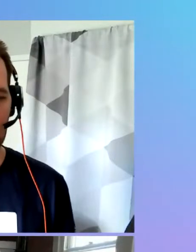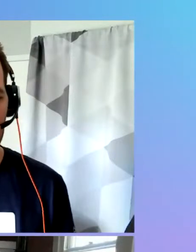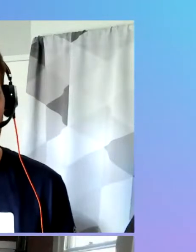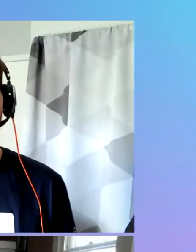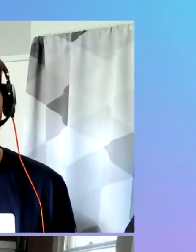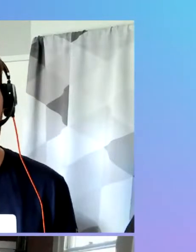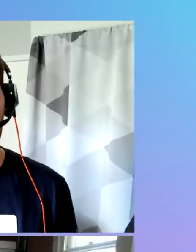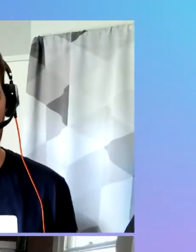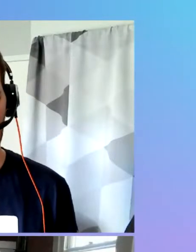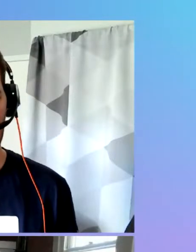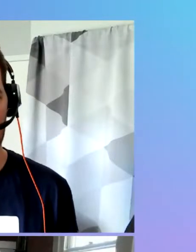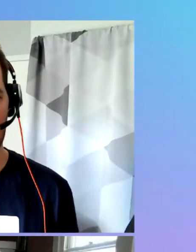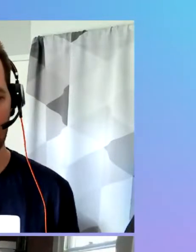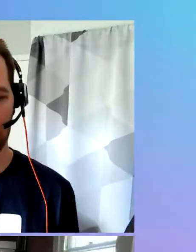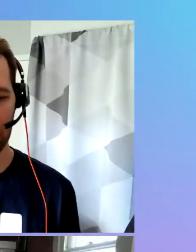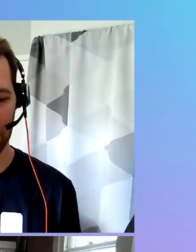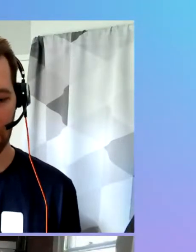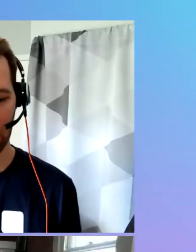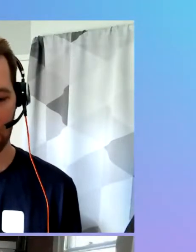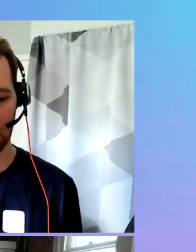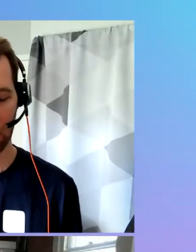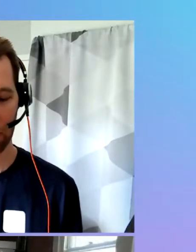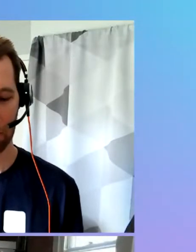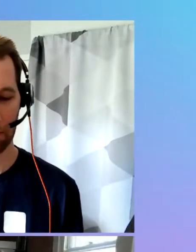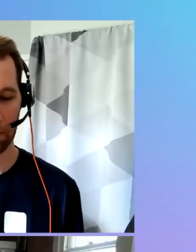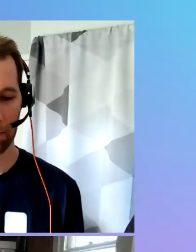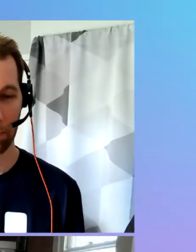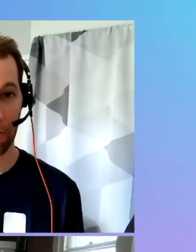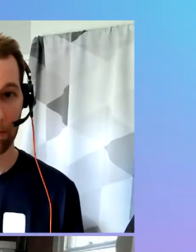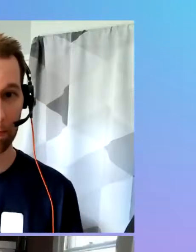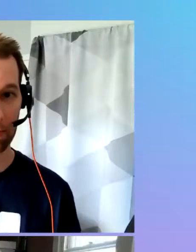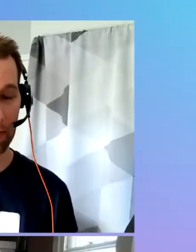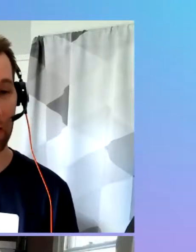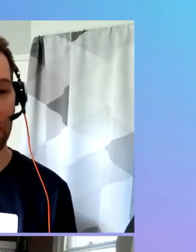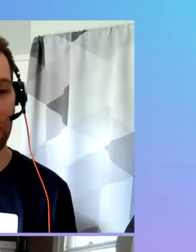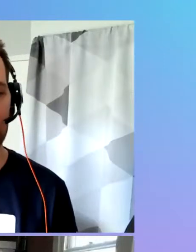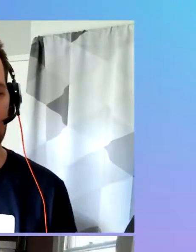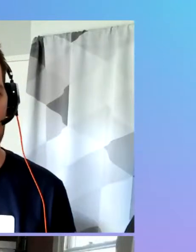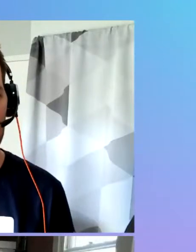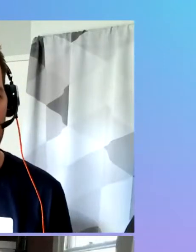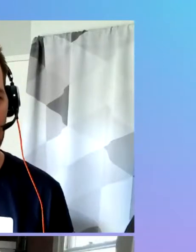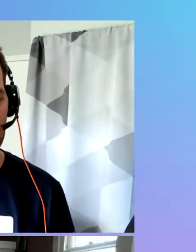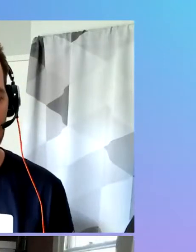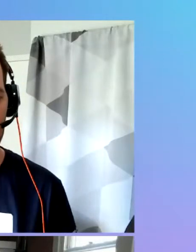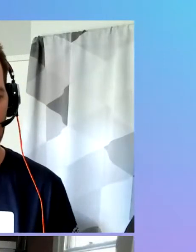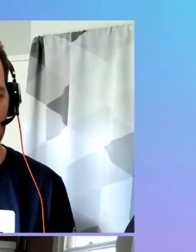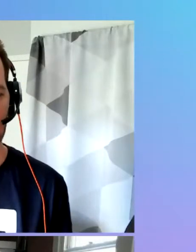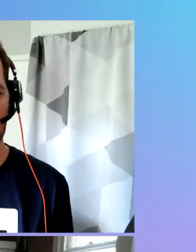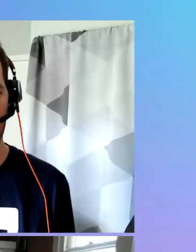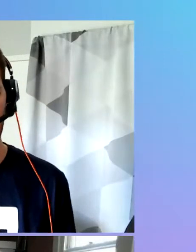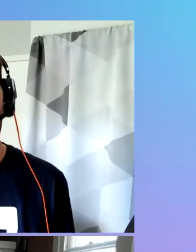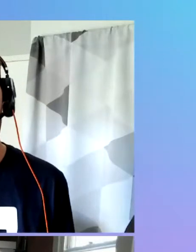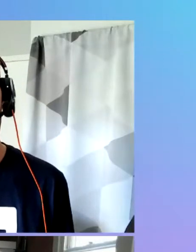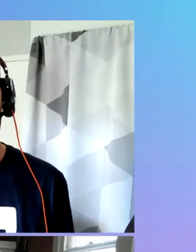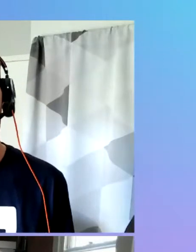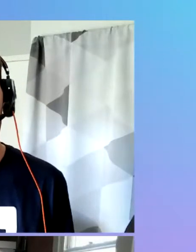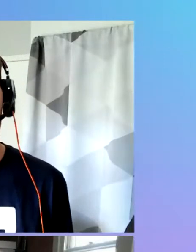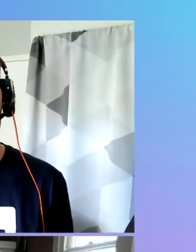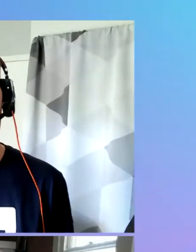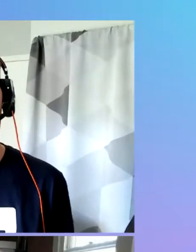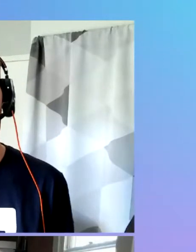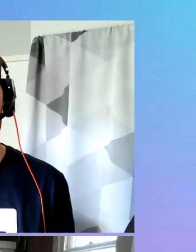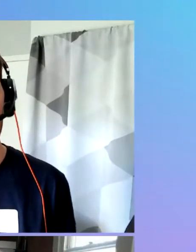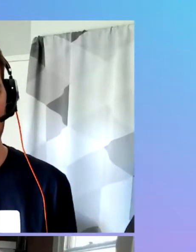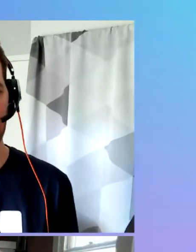Paul, I know that on the DQ University prep side, as far as certification prep goes, there are